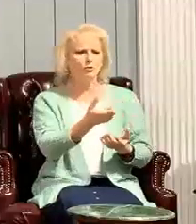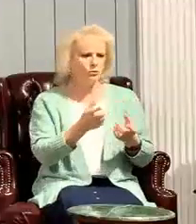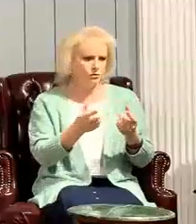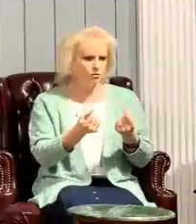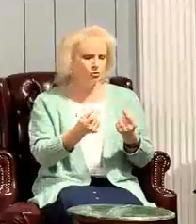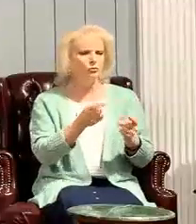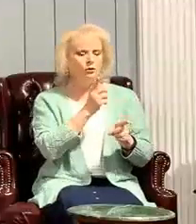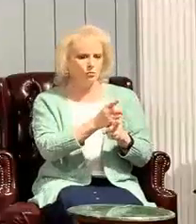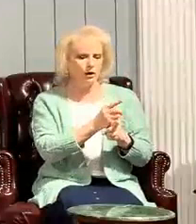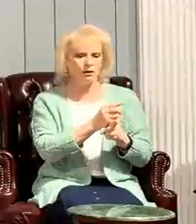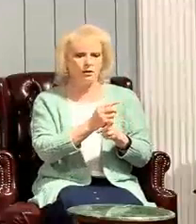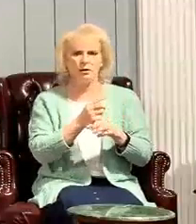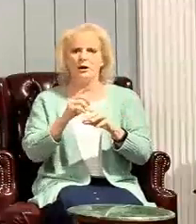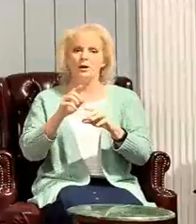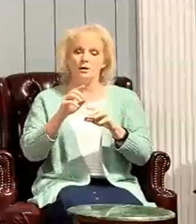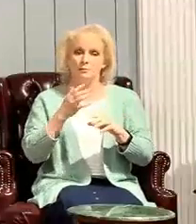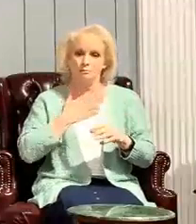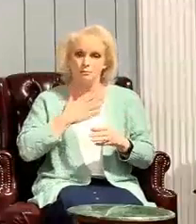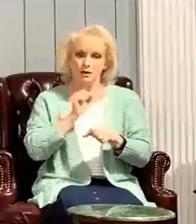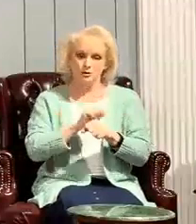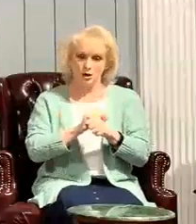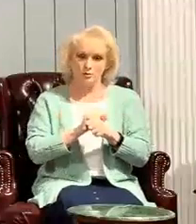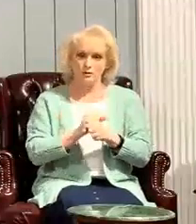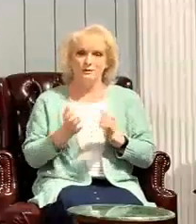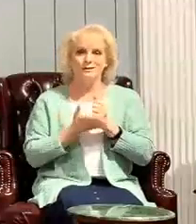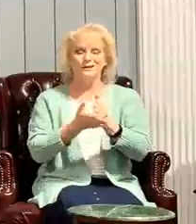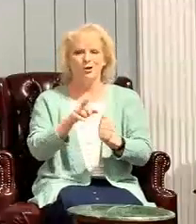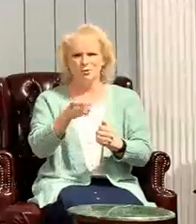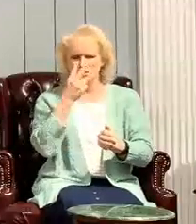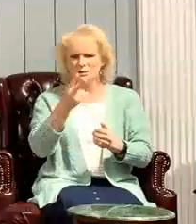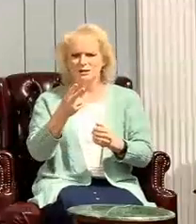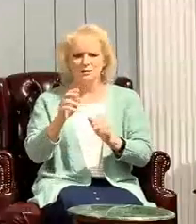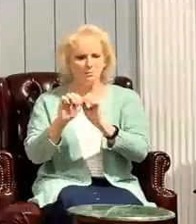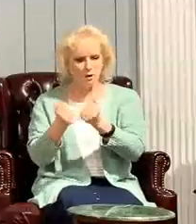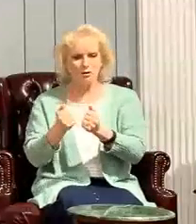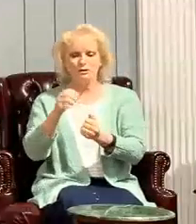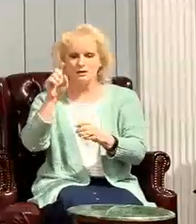you see areas that need to be corrected.